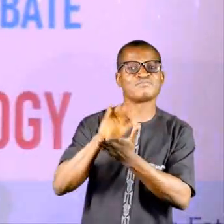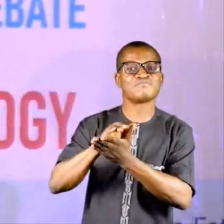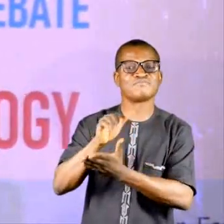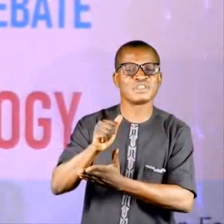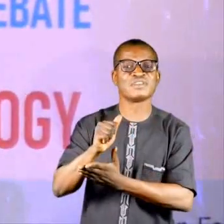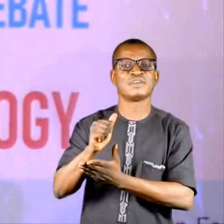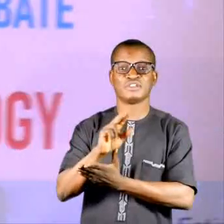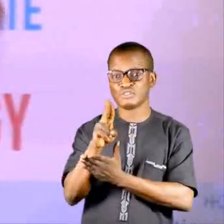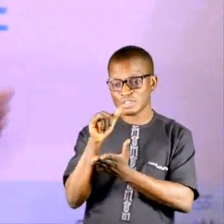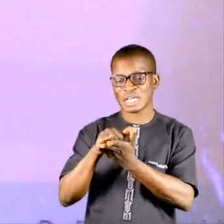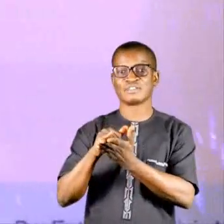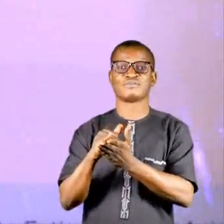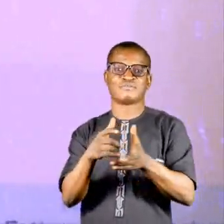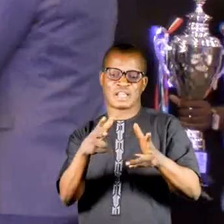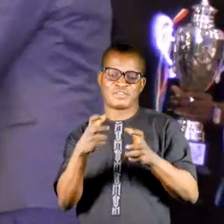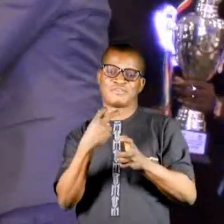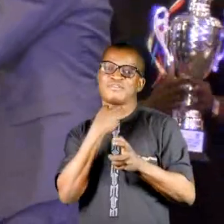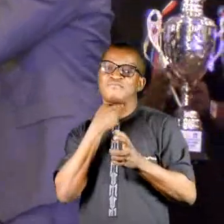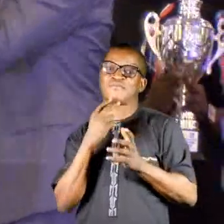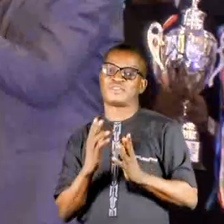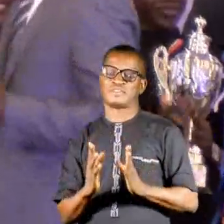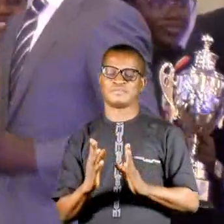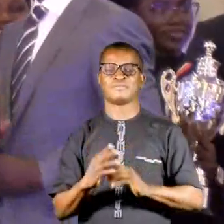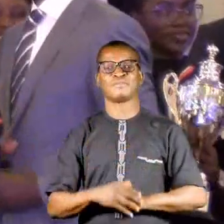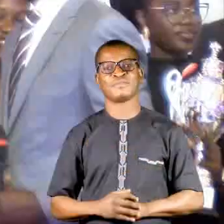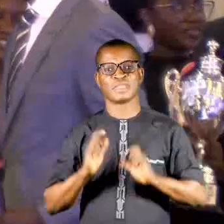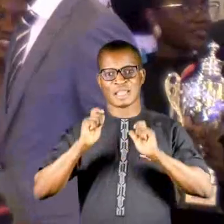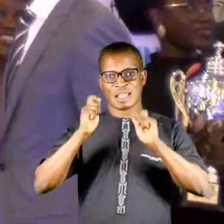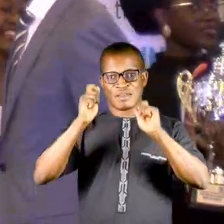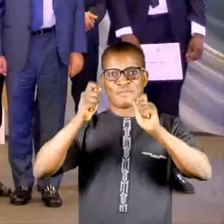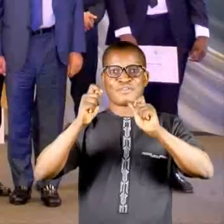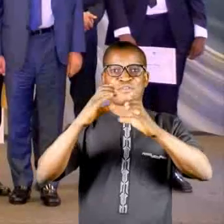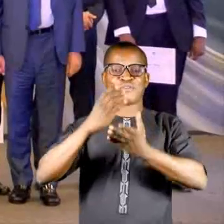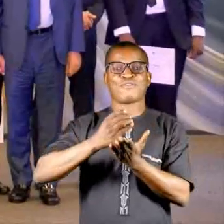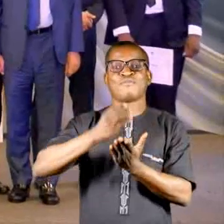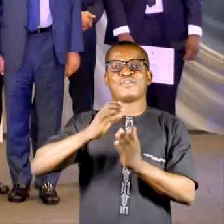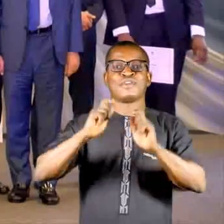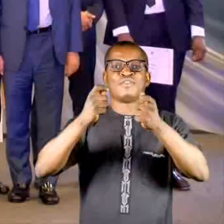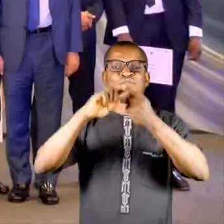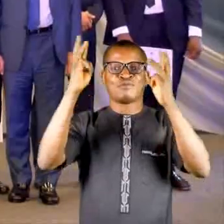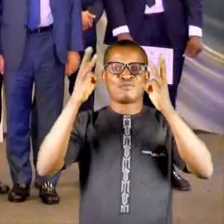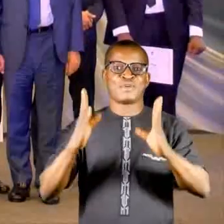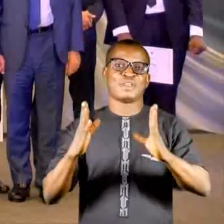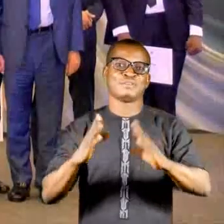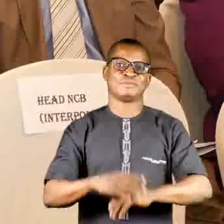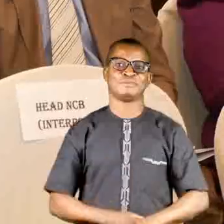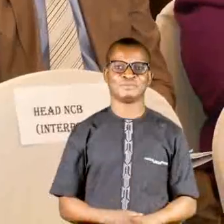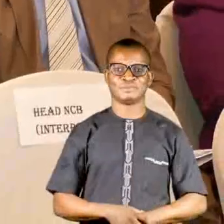and confidence and use it to entrap these victims. Where awards were presented to the winners of the